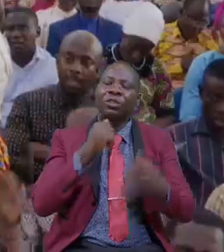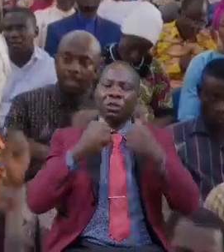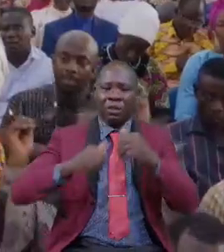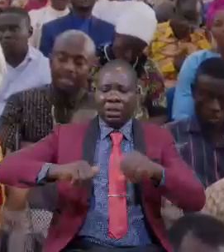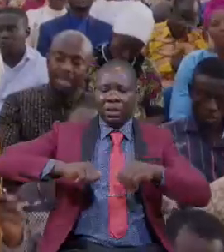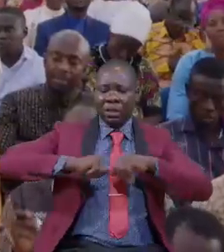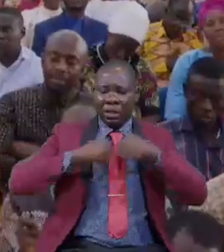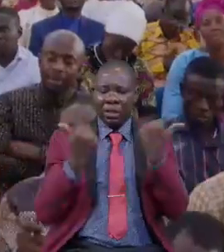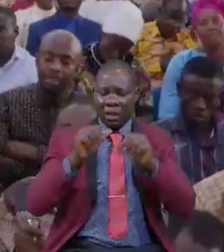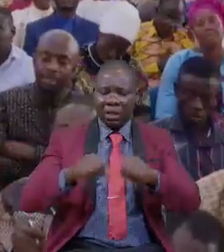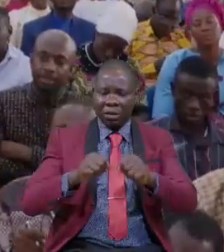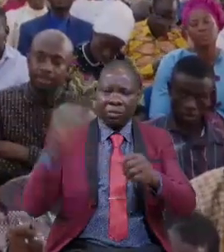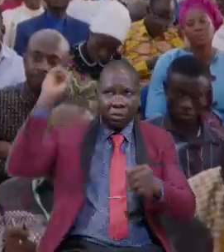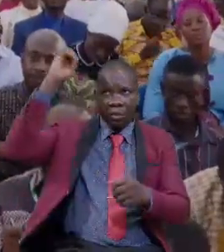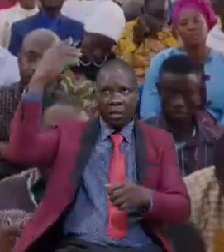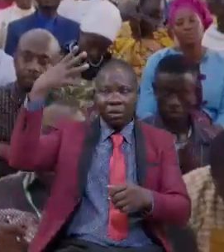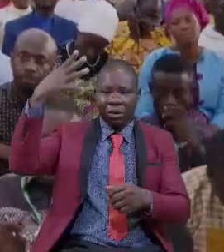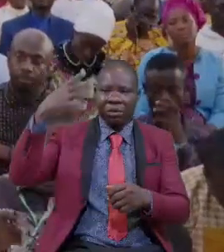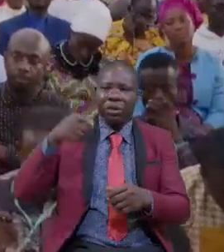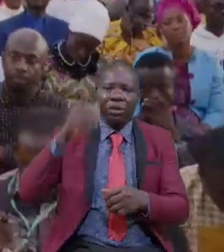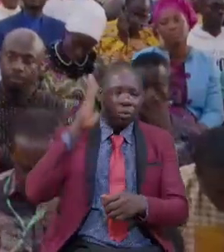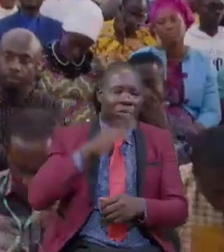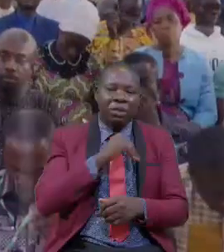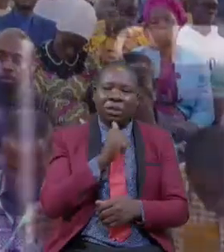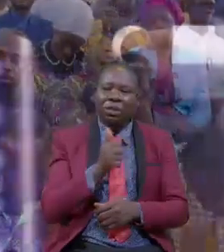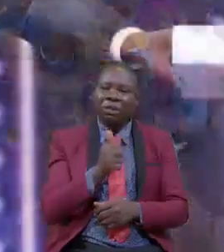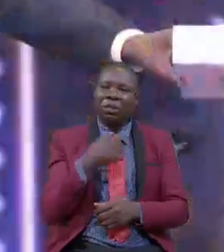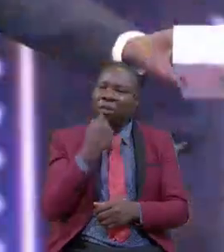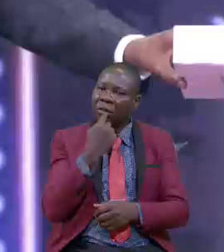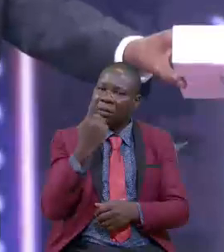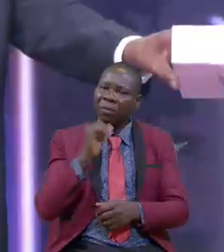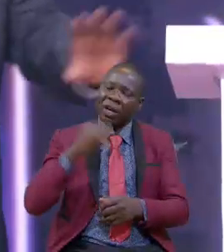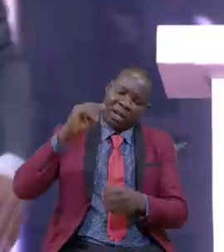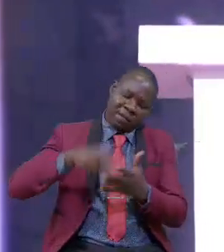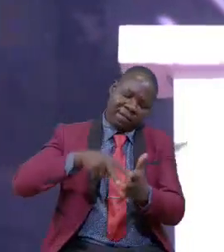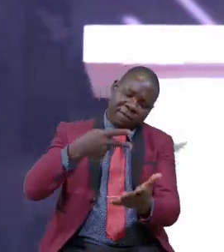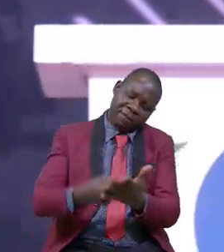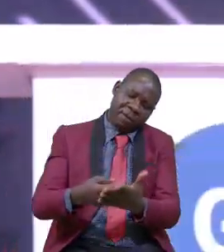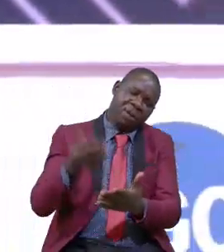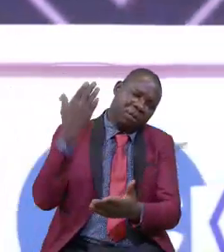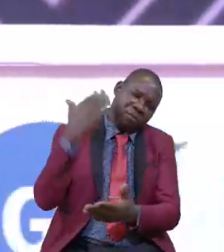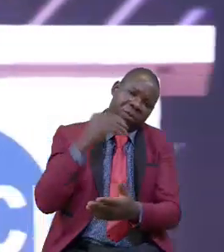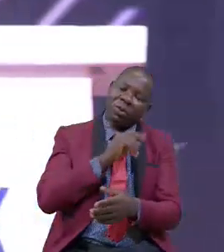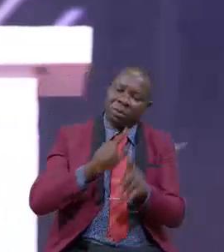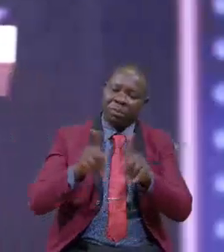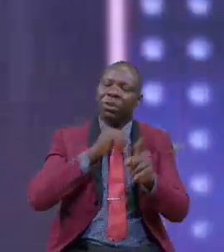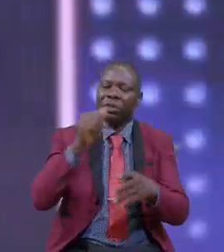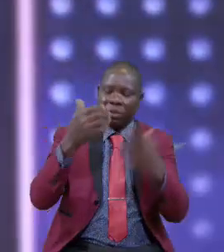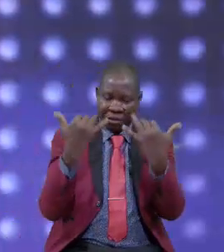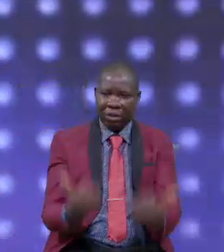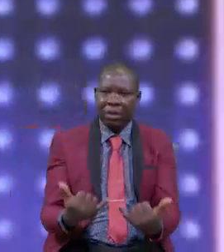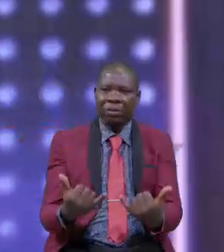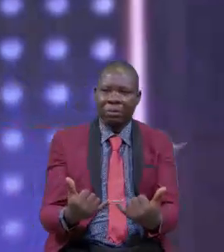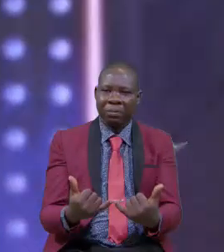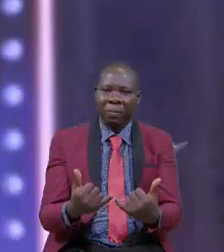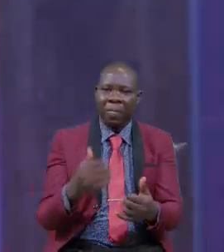grace. You see, I fell before, but not now. My brother, my